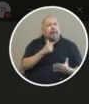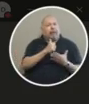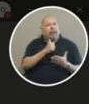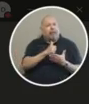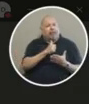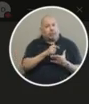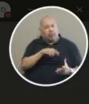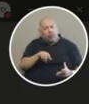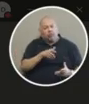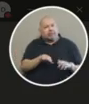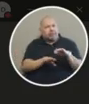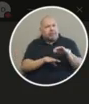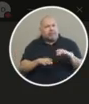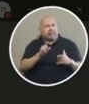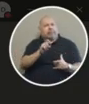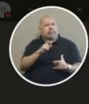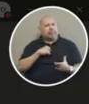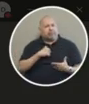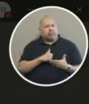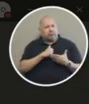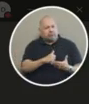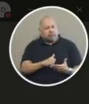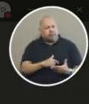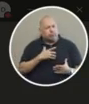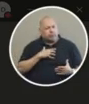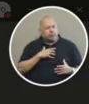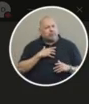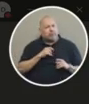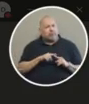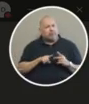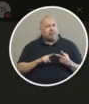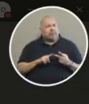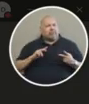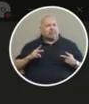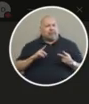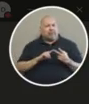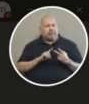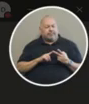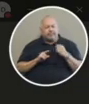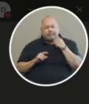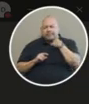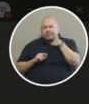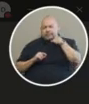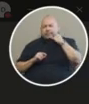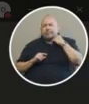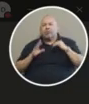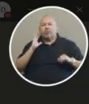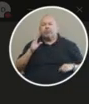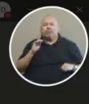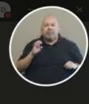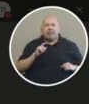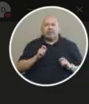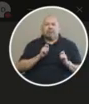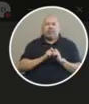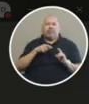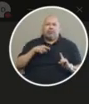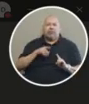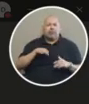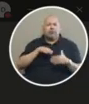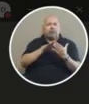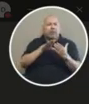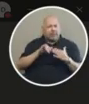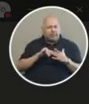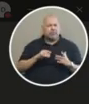resources those basic needs to survive are getting them. And then the second focus of the task force is going to be to specifically